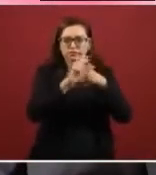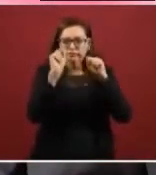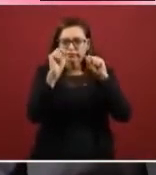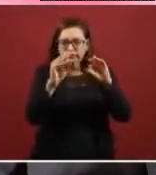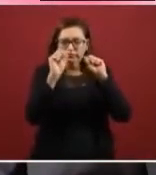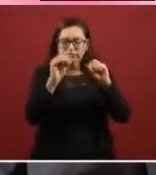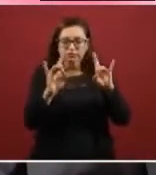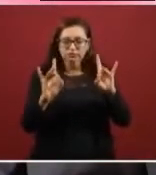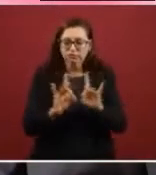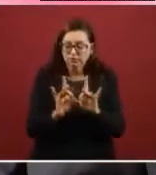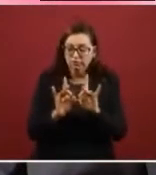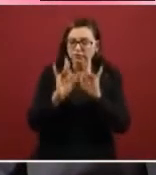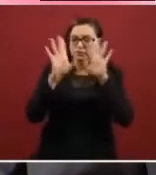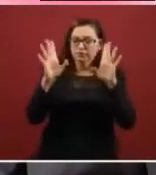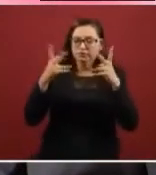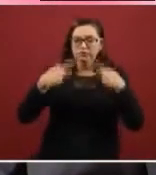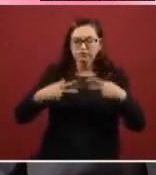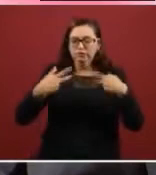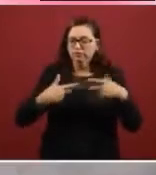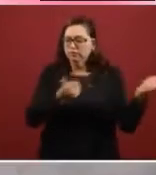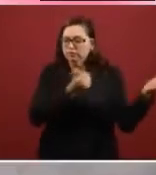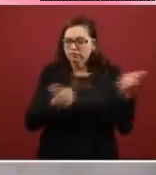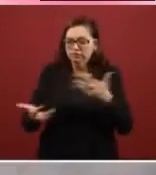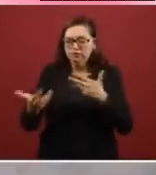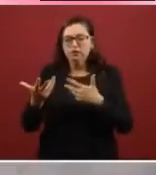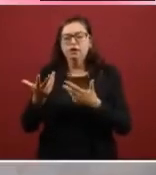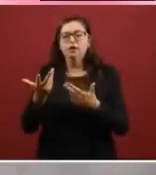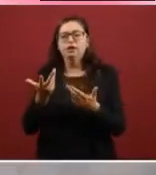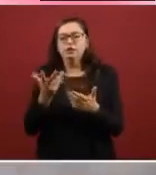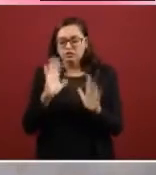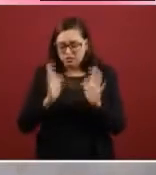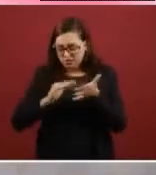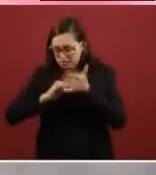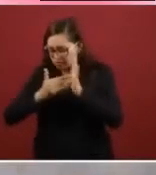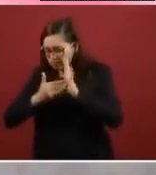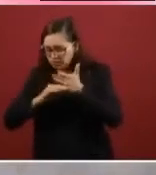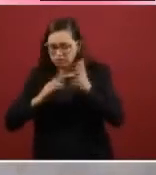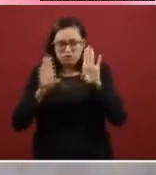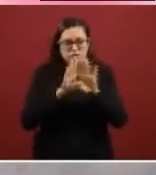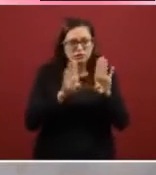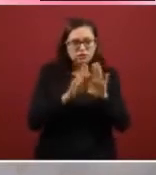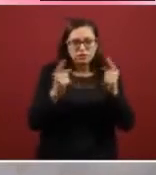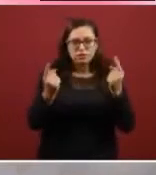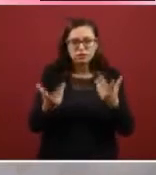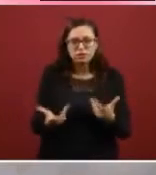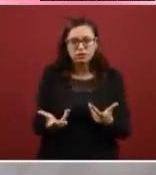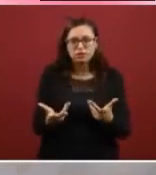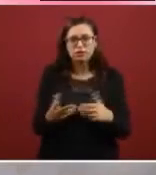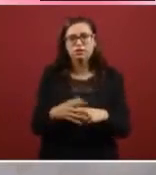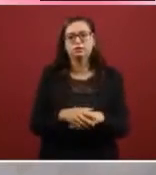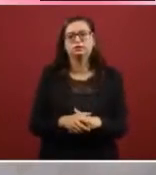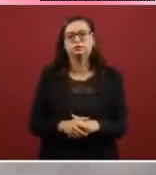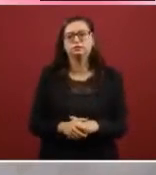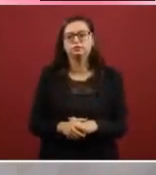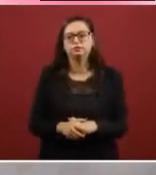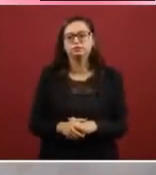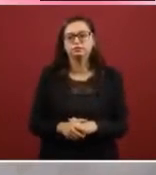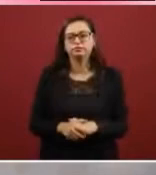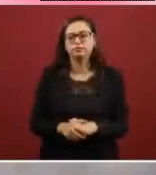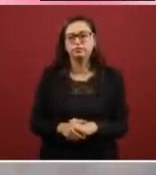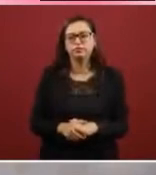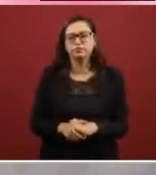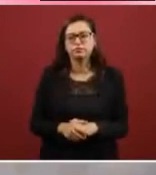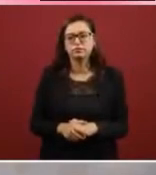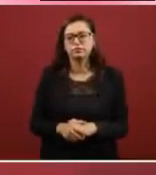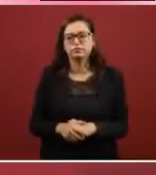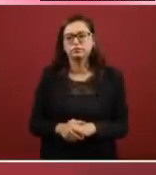teams regarding this eventuality. And we've already organized all our media. Hay muy diferentes derechos, and